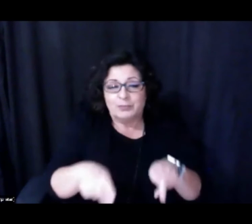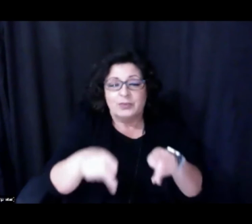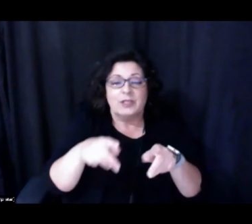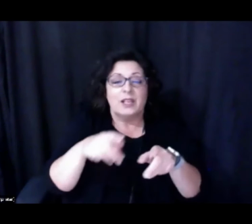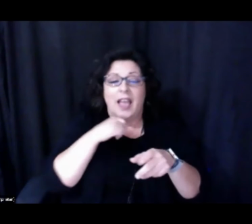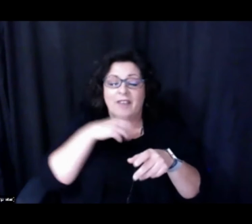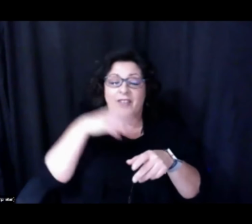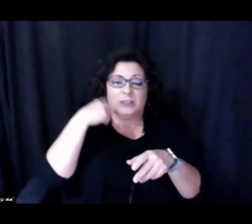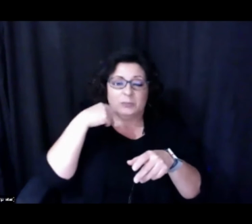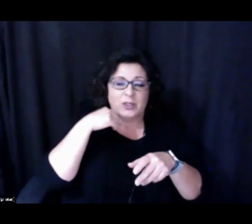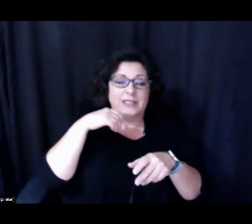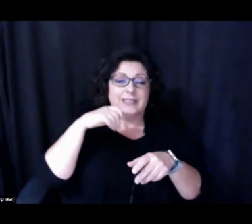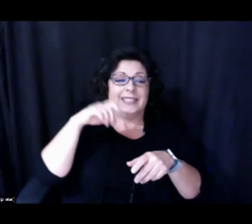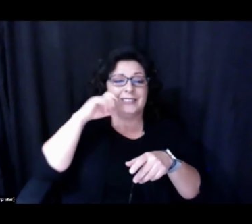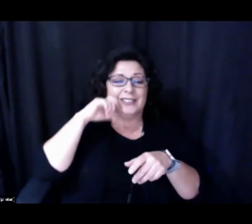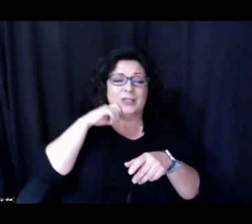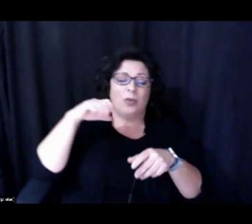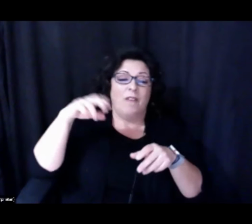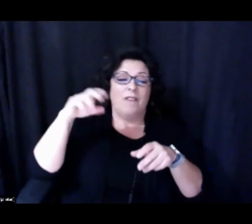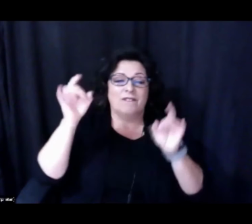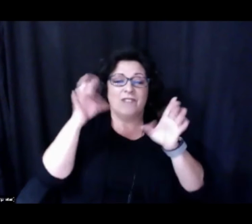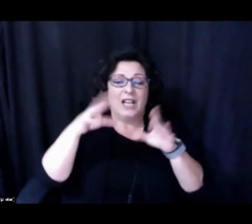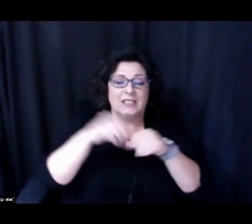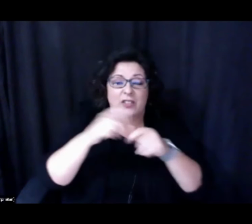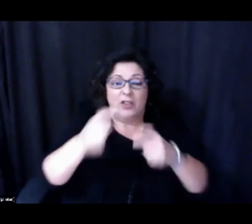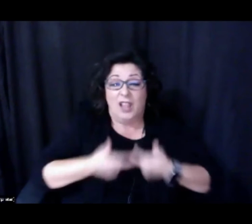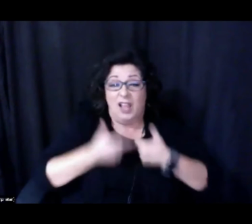violence in their lifetime. And just a note,